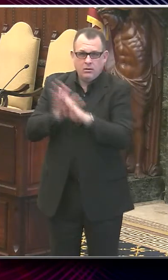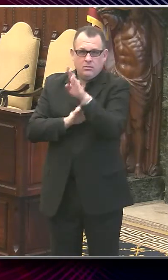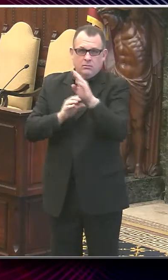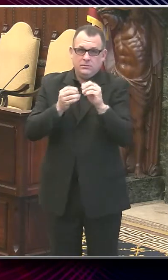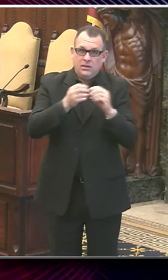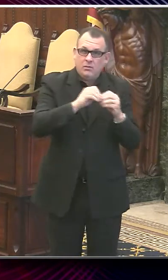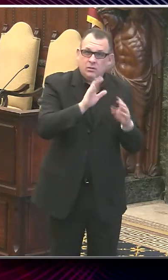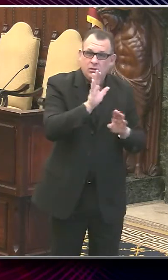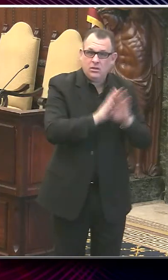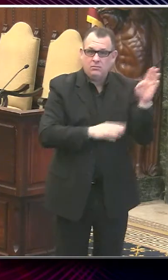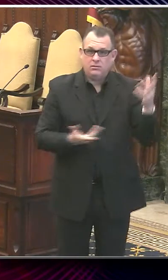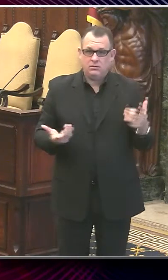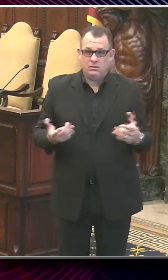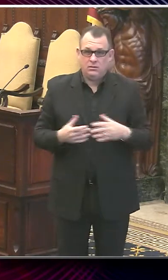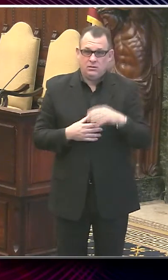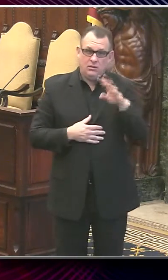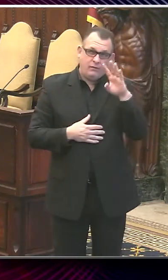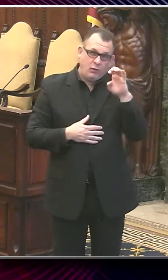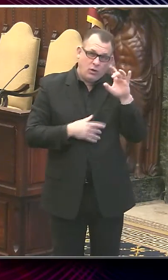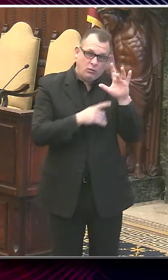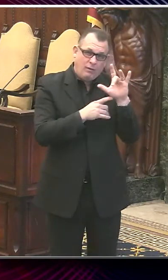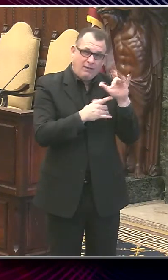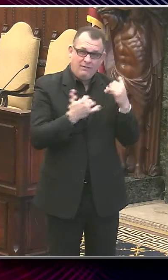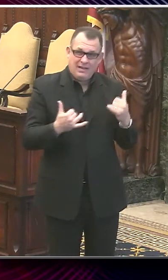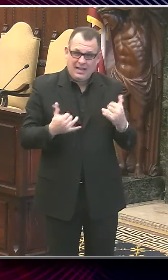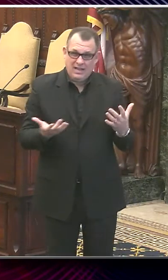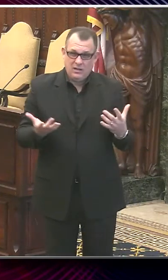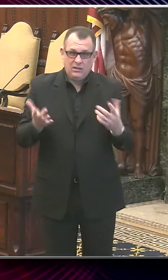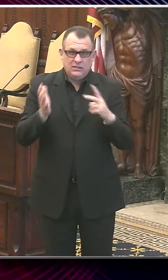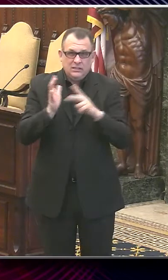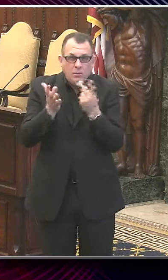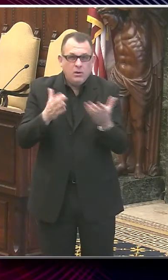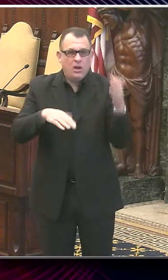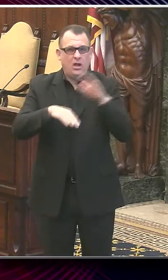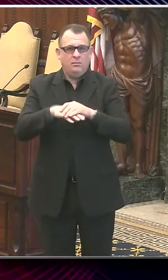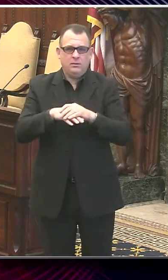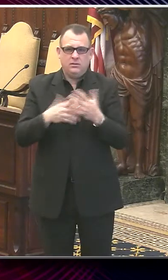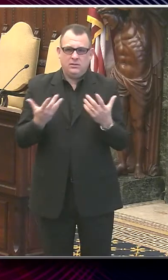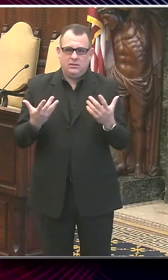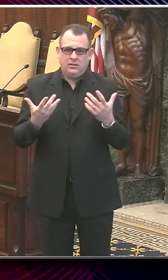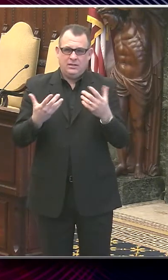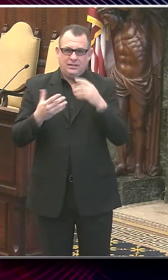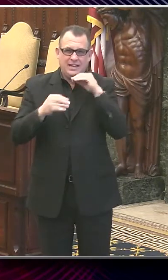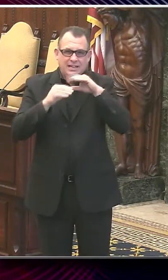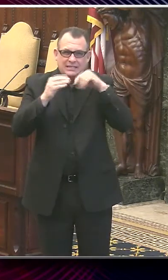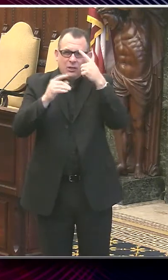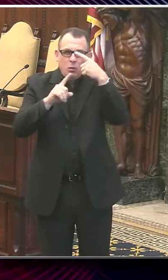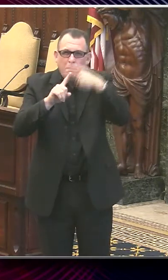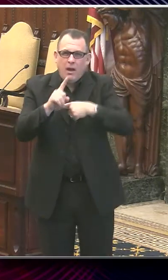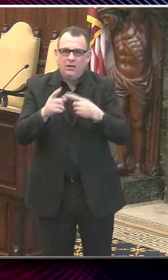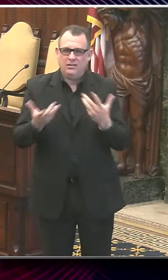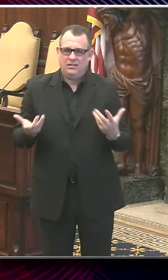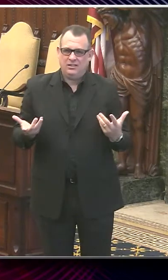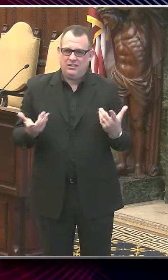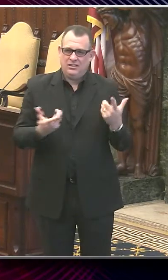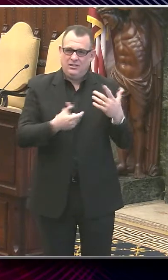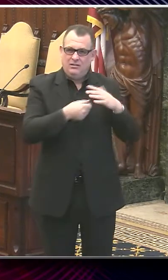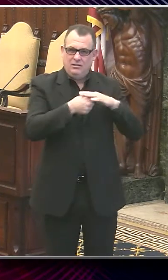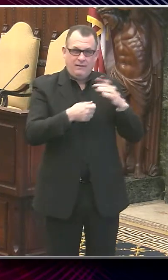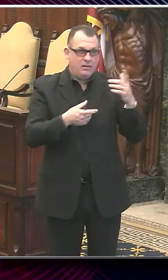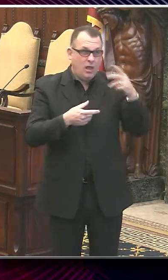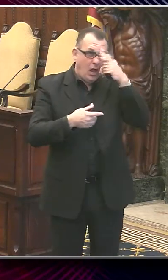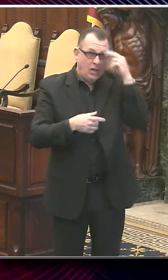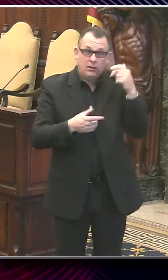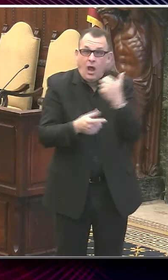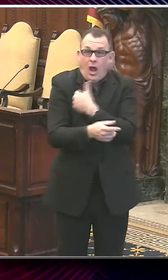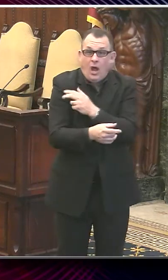it was 429, so more than doubled in just a few weeks. Now, our hospitals are not under strain yet, but this is a sign that this rise